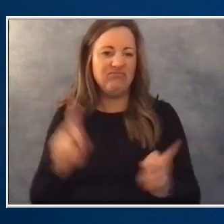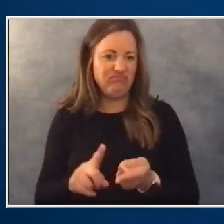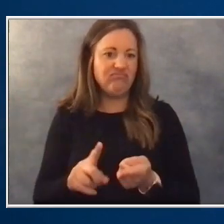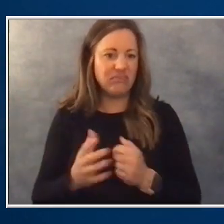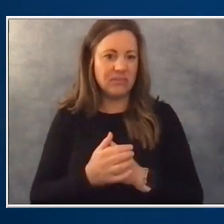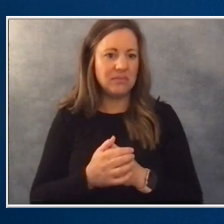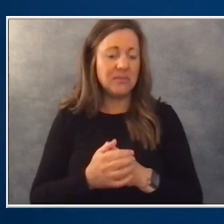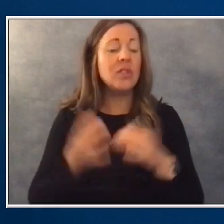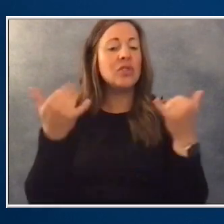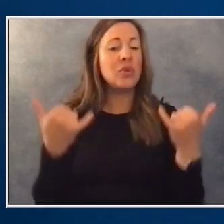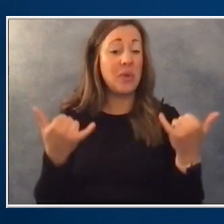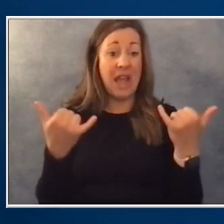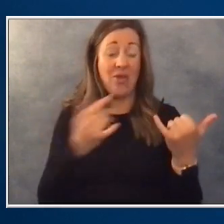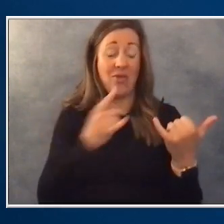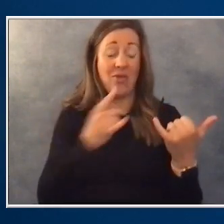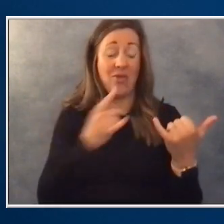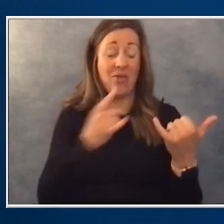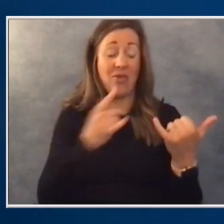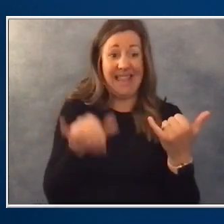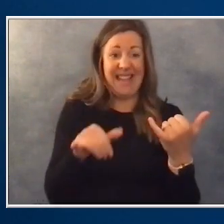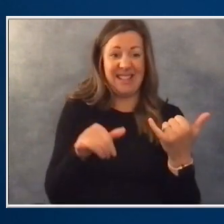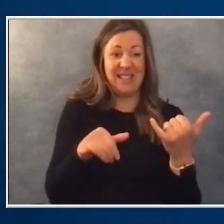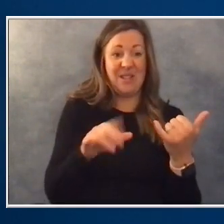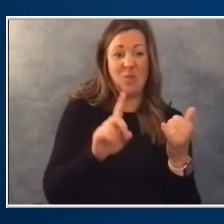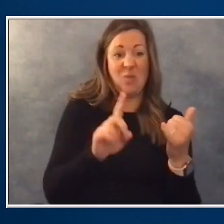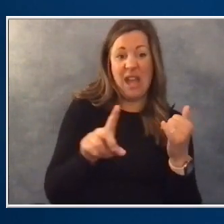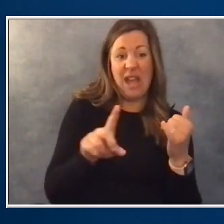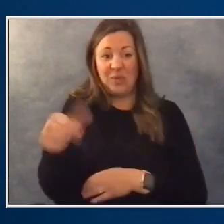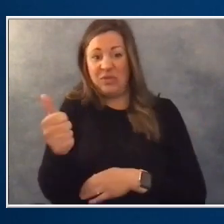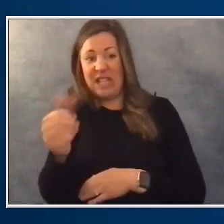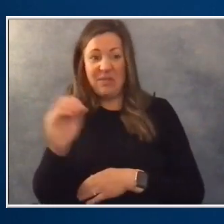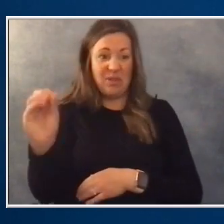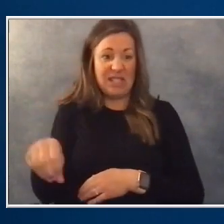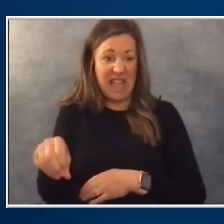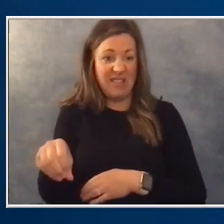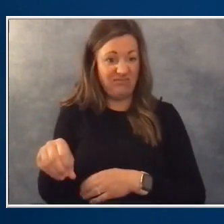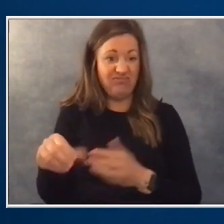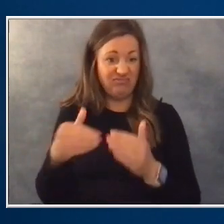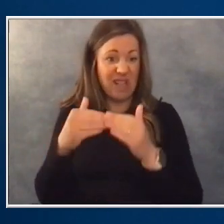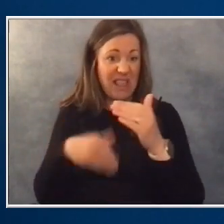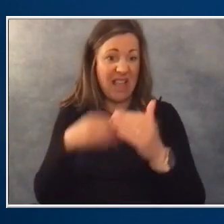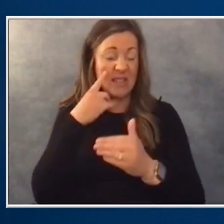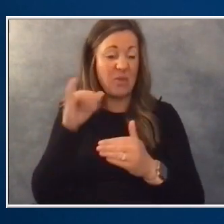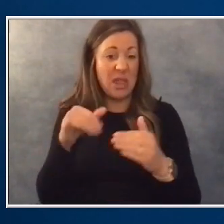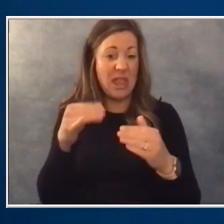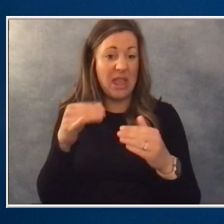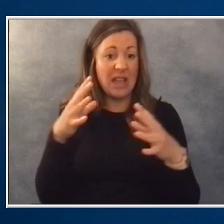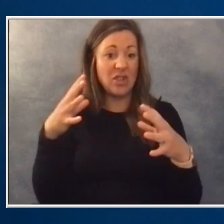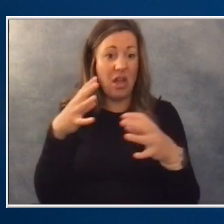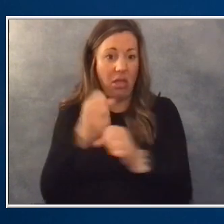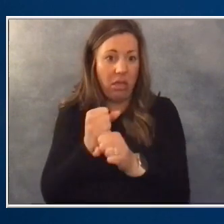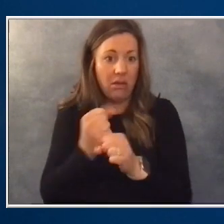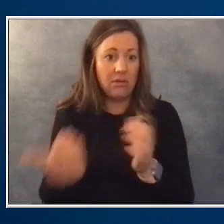single digit for most blockages, as far as, you know, under 10% for re-narrowing, even longer term sometimes.